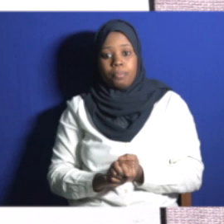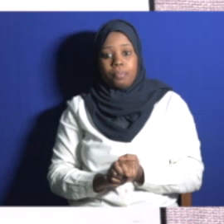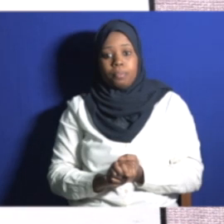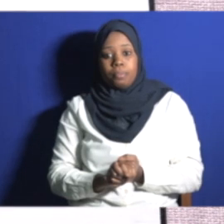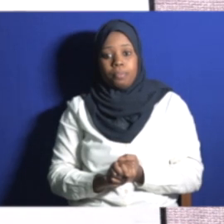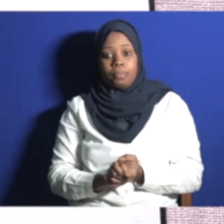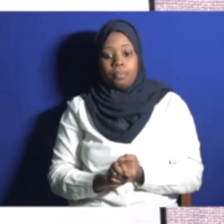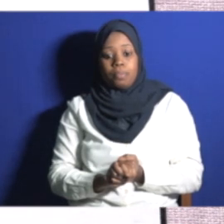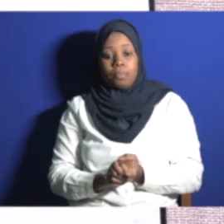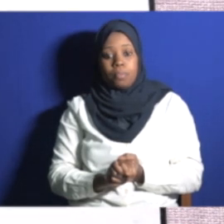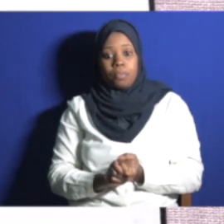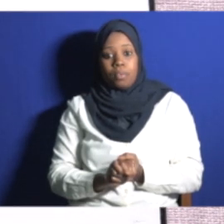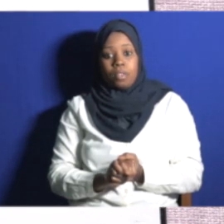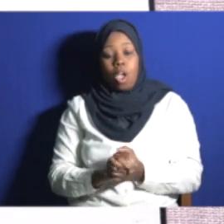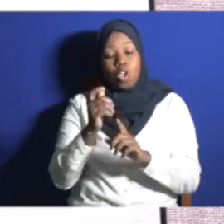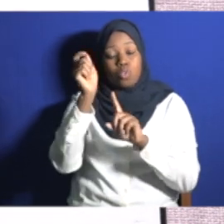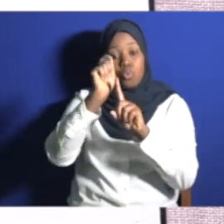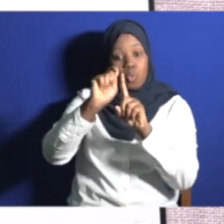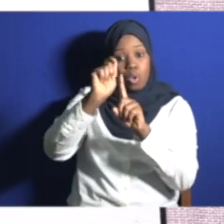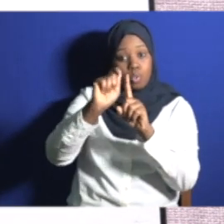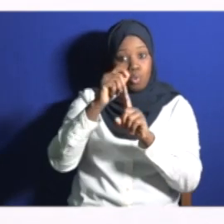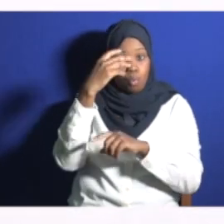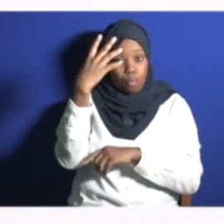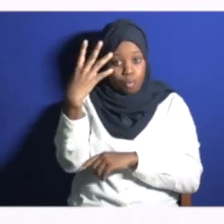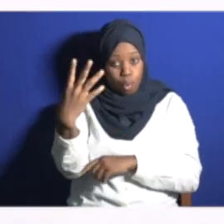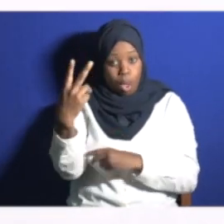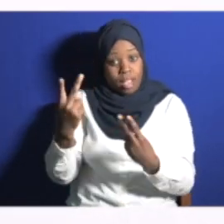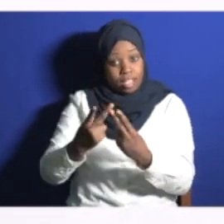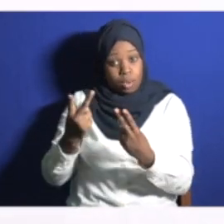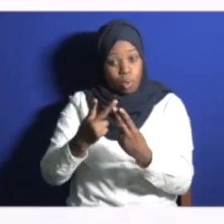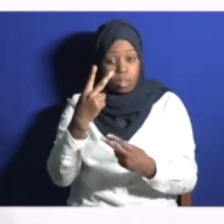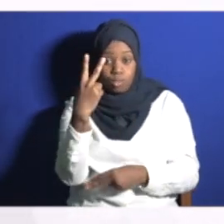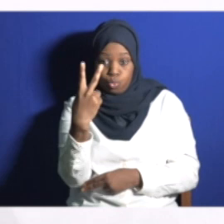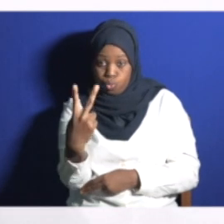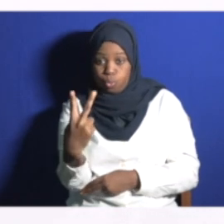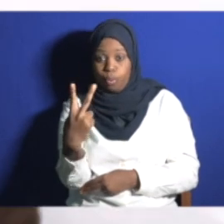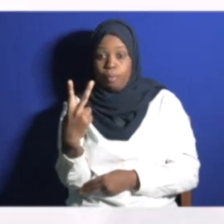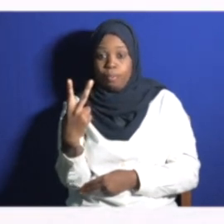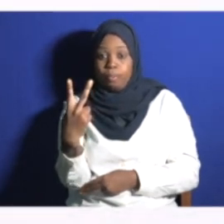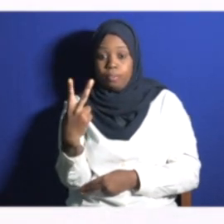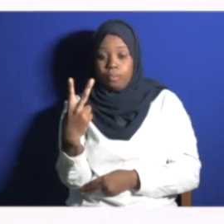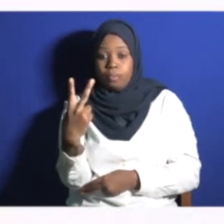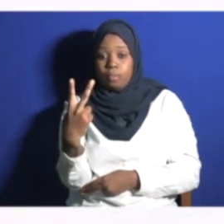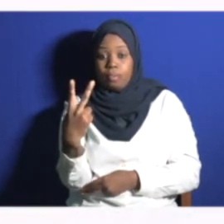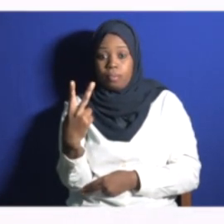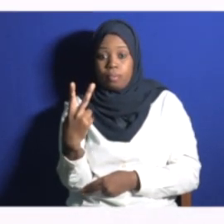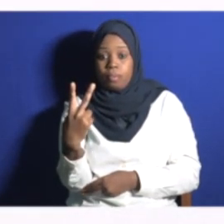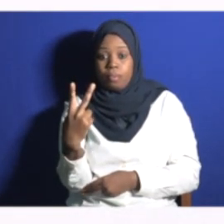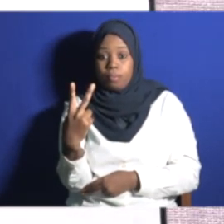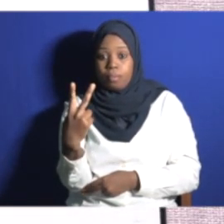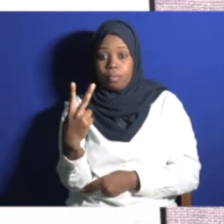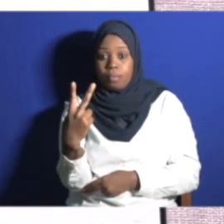to 2. Take a square root here. Square root of 4 is equal to 2.